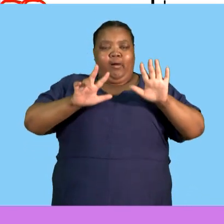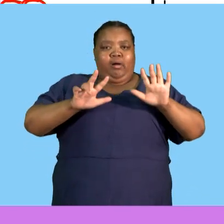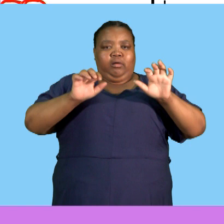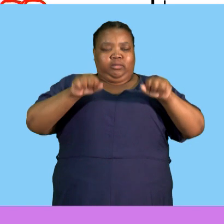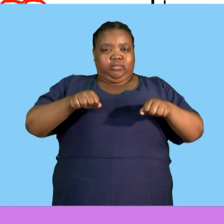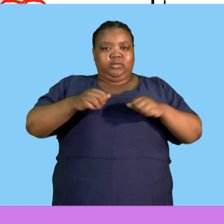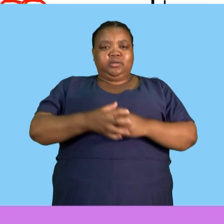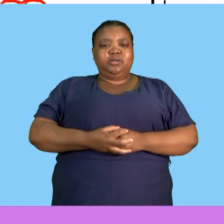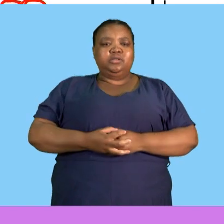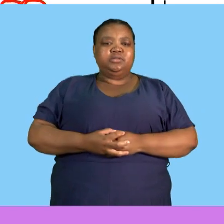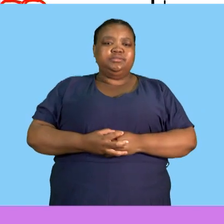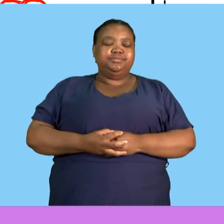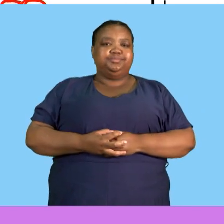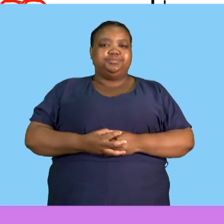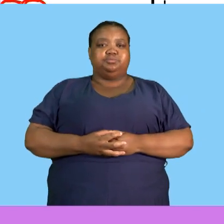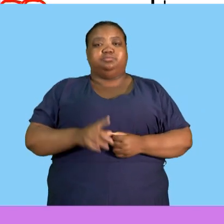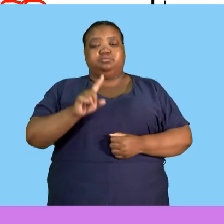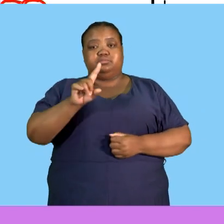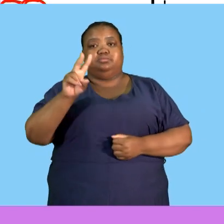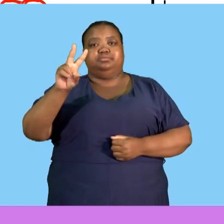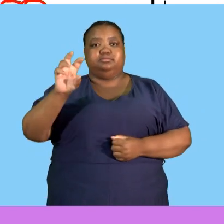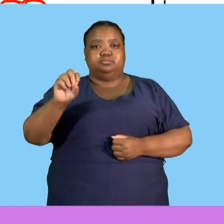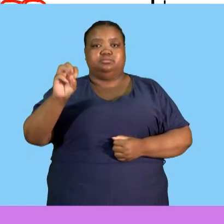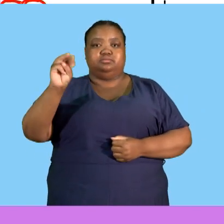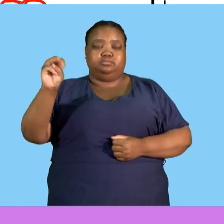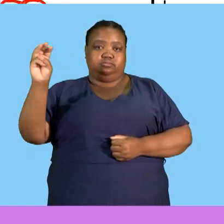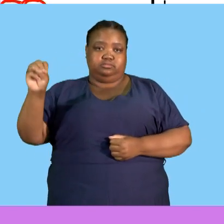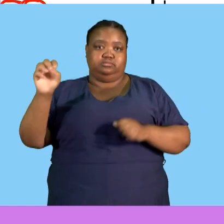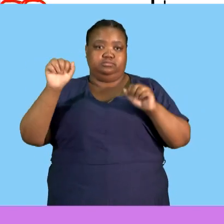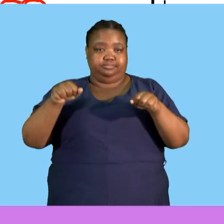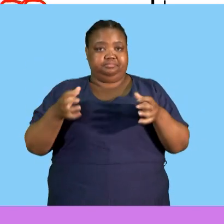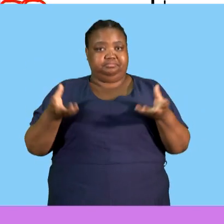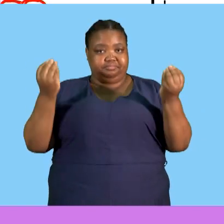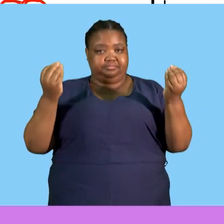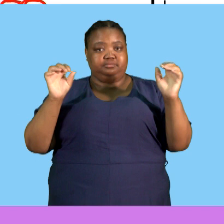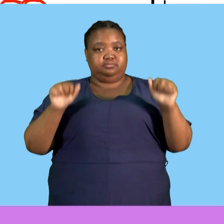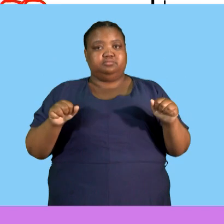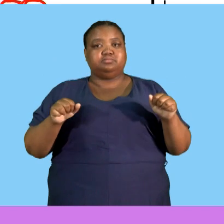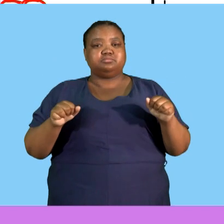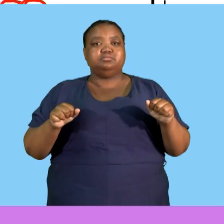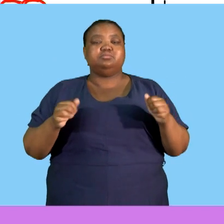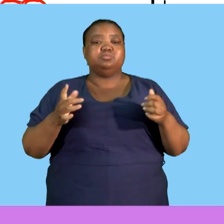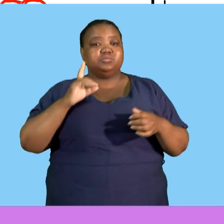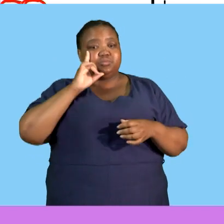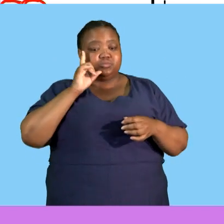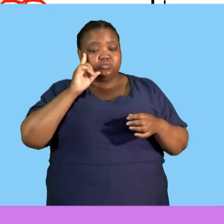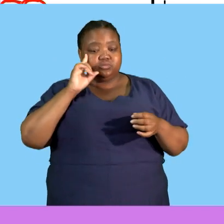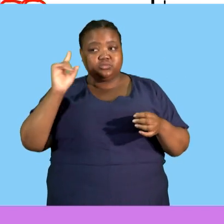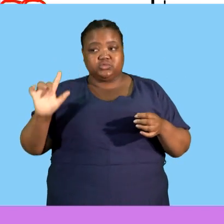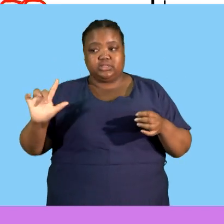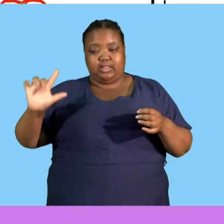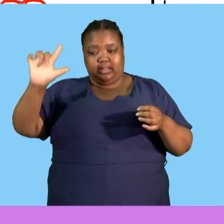down to 8. Okay, then took the 120 millimeters right here,